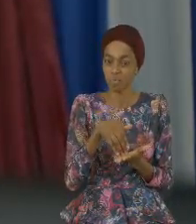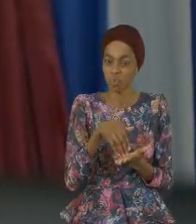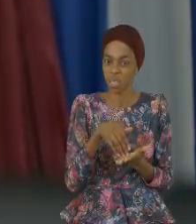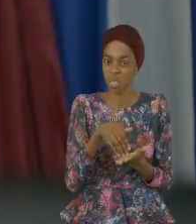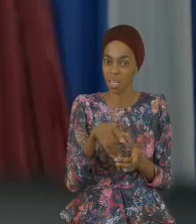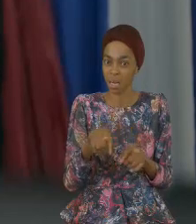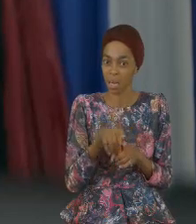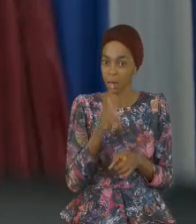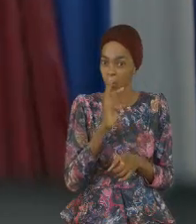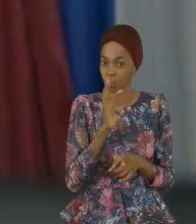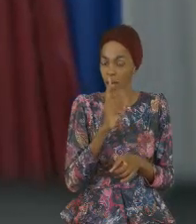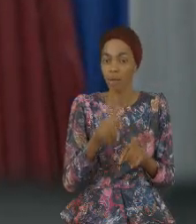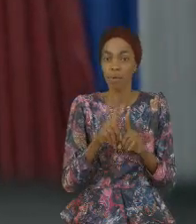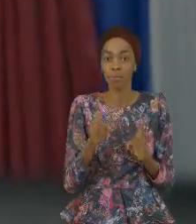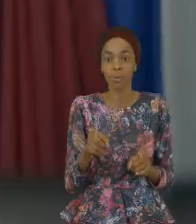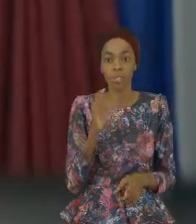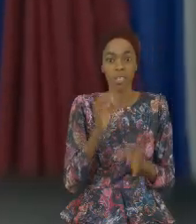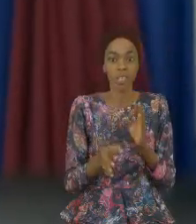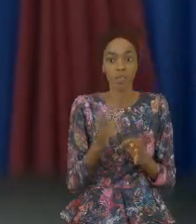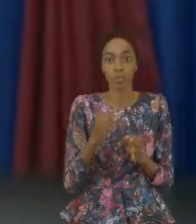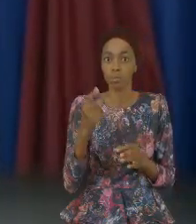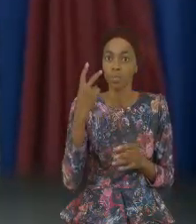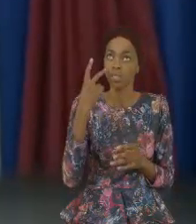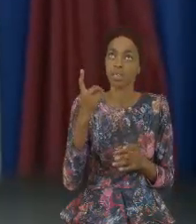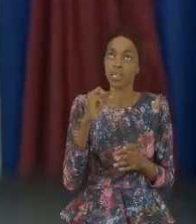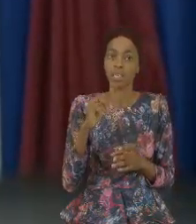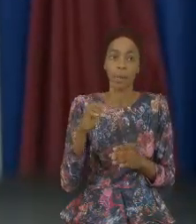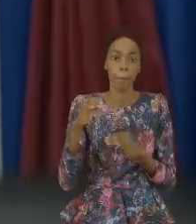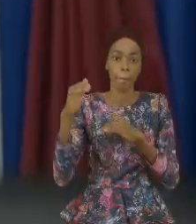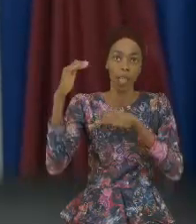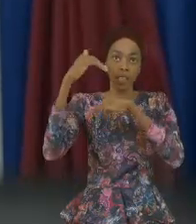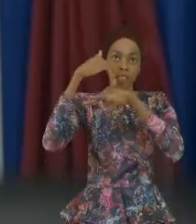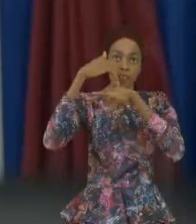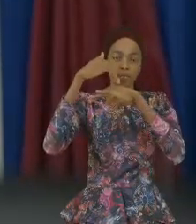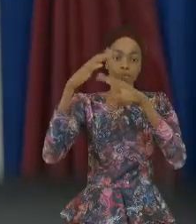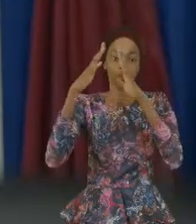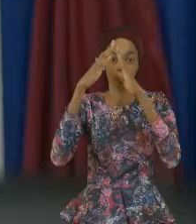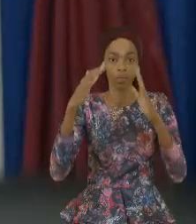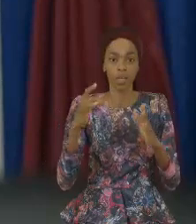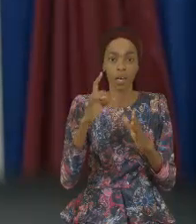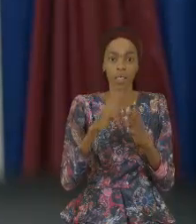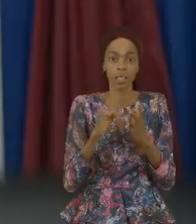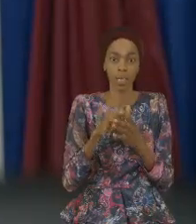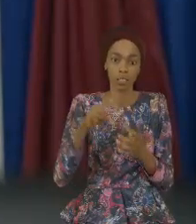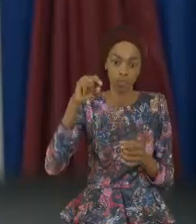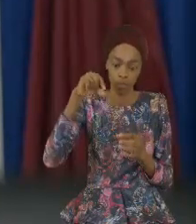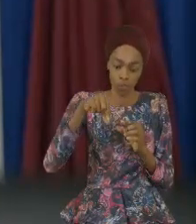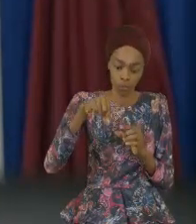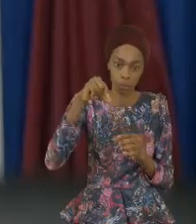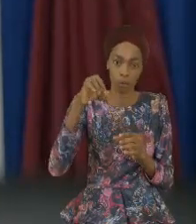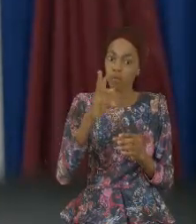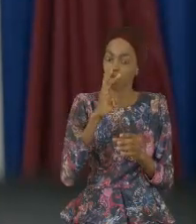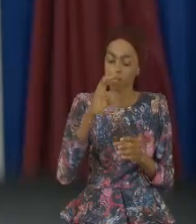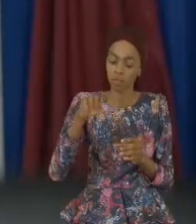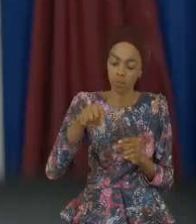water, but if you looked at the ceiling and the drop of water is always coming on that spot, on that spot,